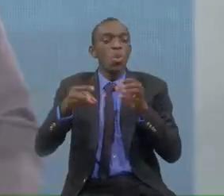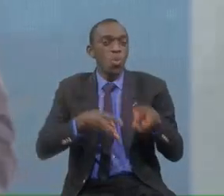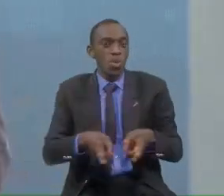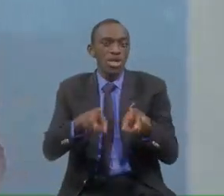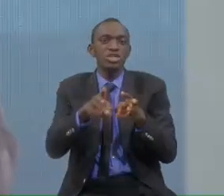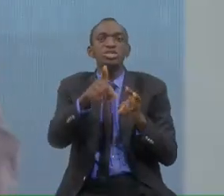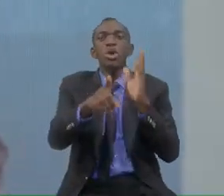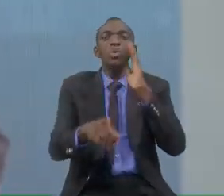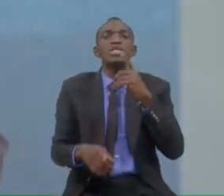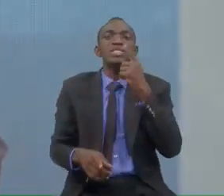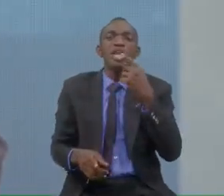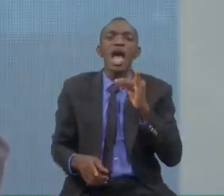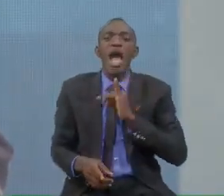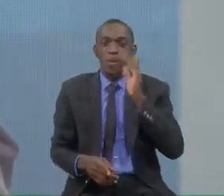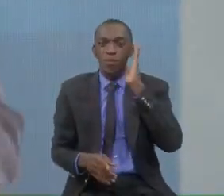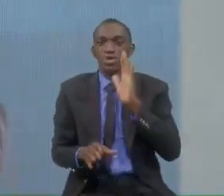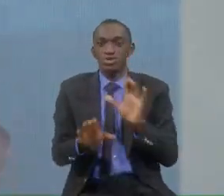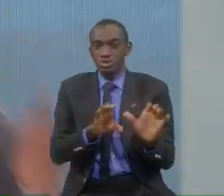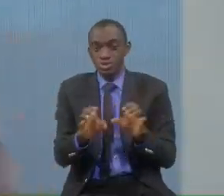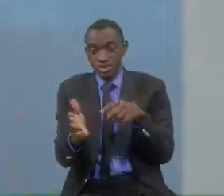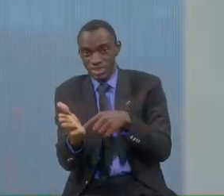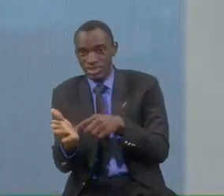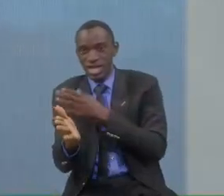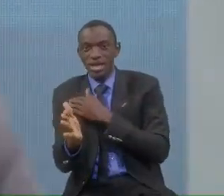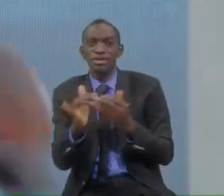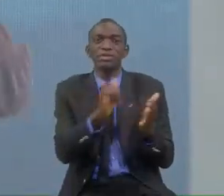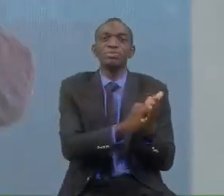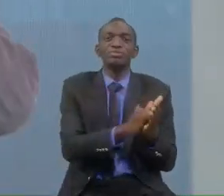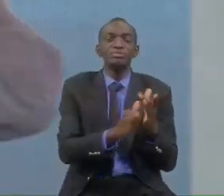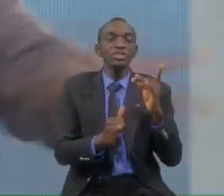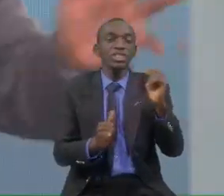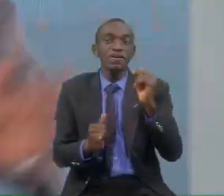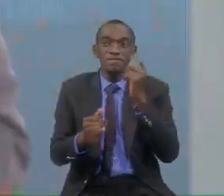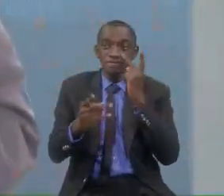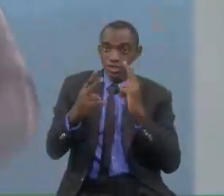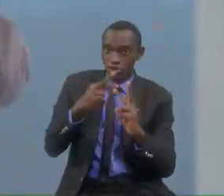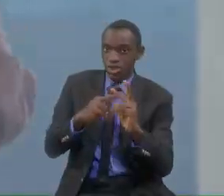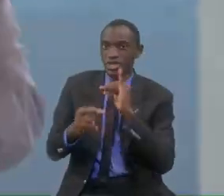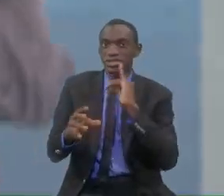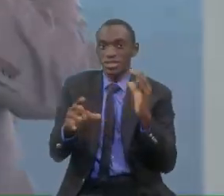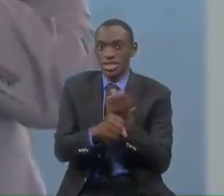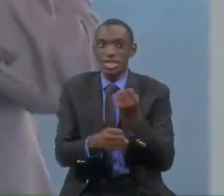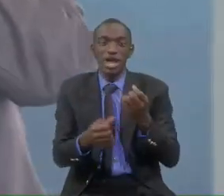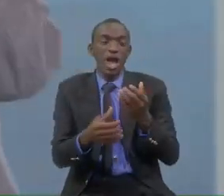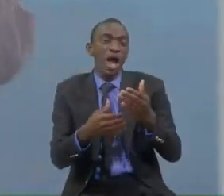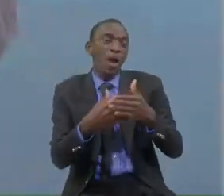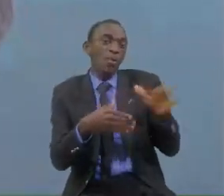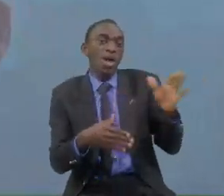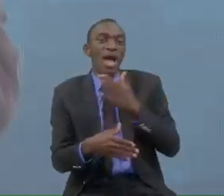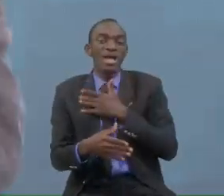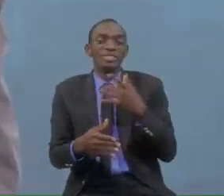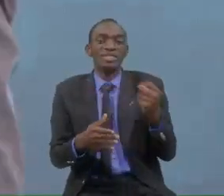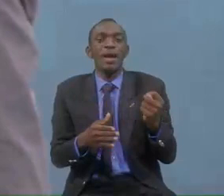do that. The energy is taken away, and the vision is taken away, and the passion is taken away.